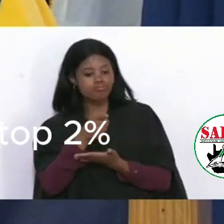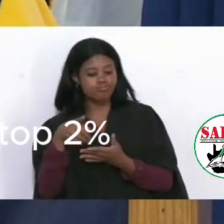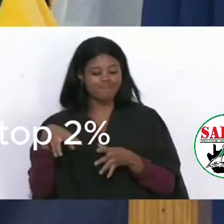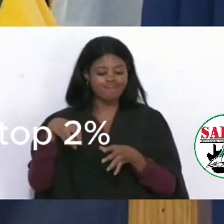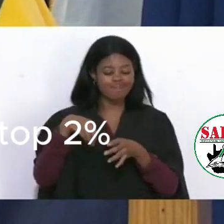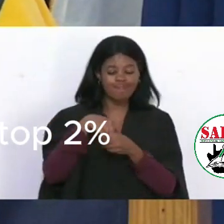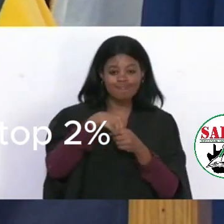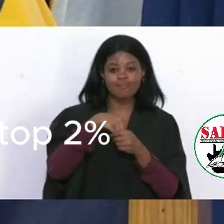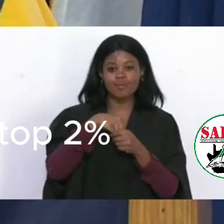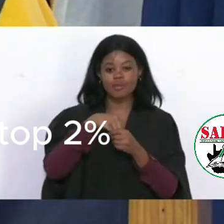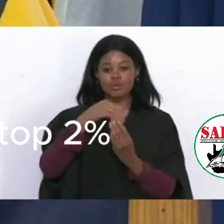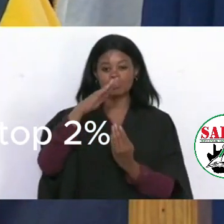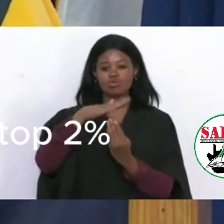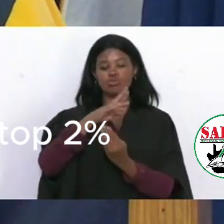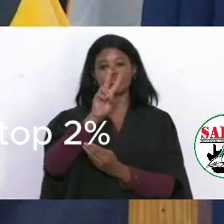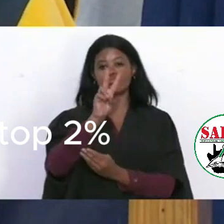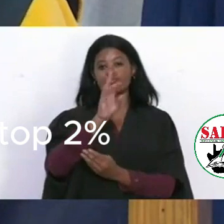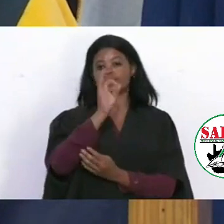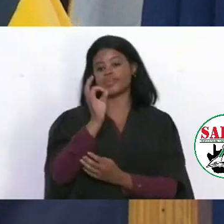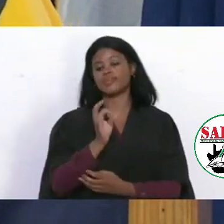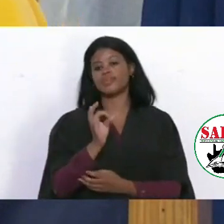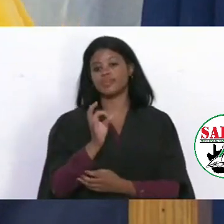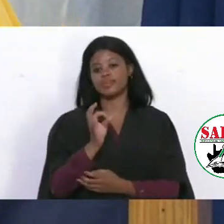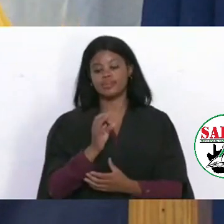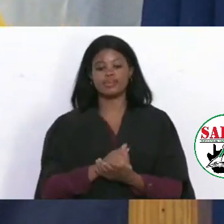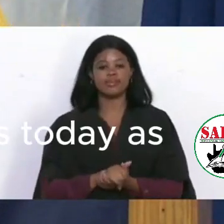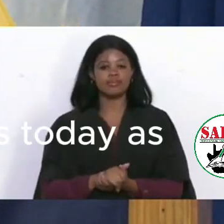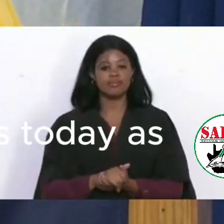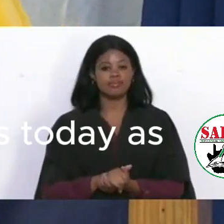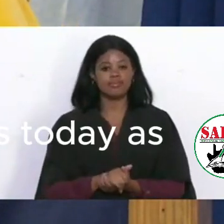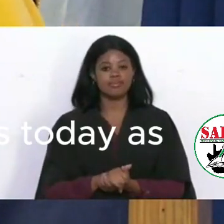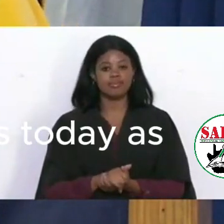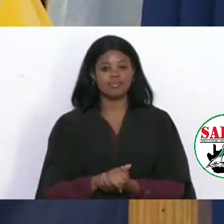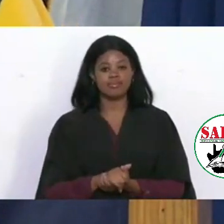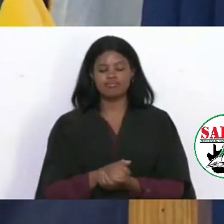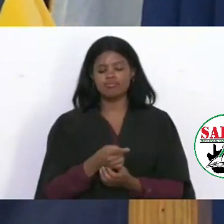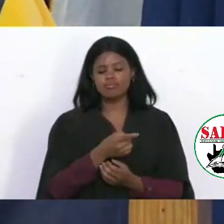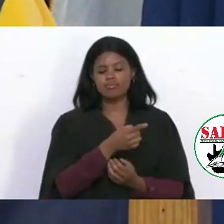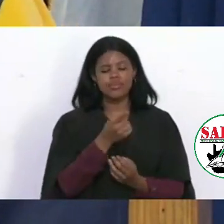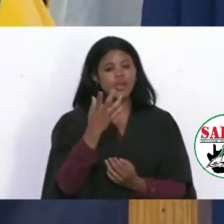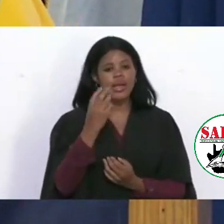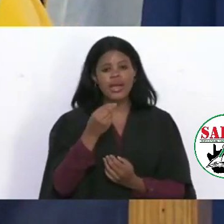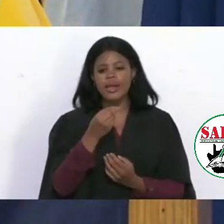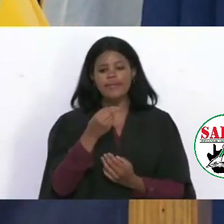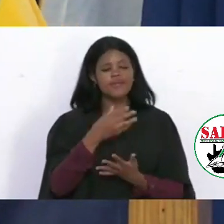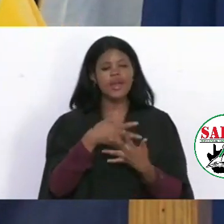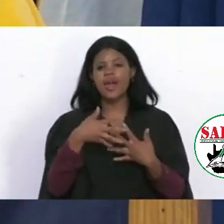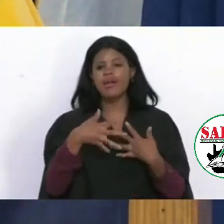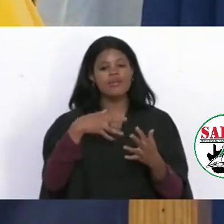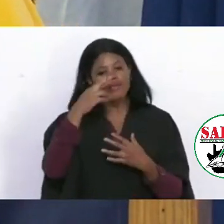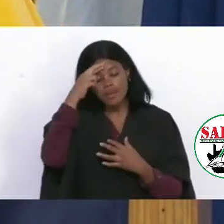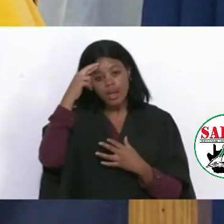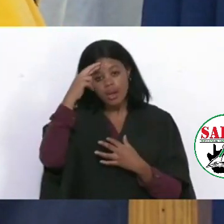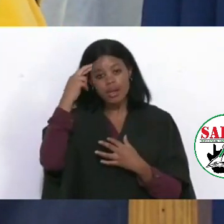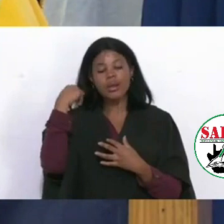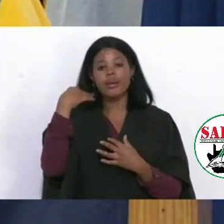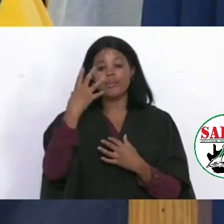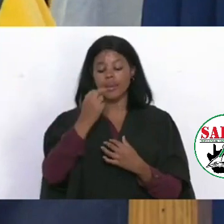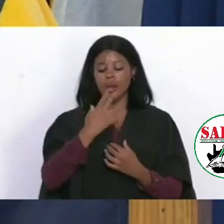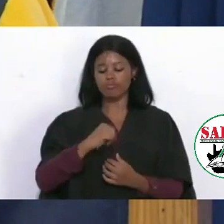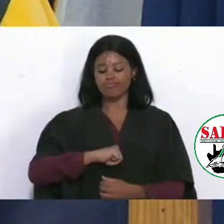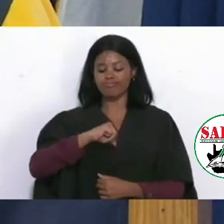part of the top 2%. You have thus every reason to be proud of yourselves